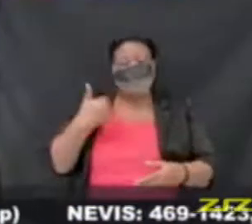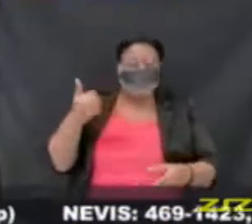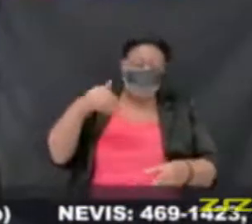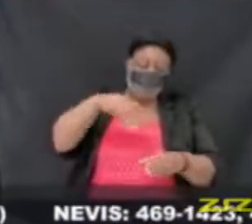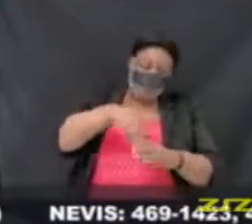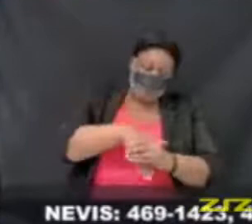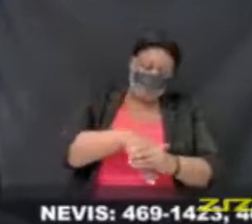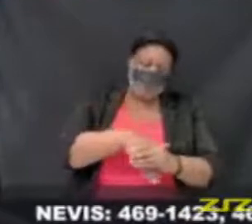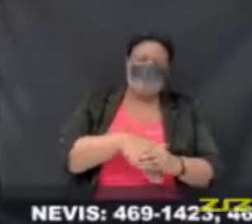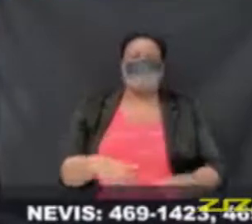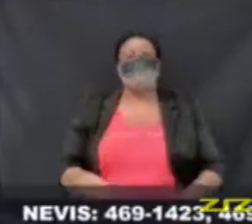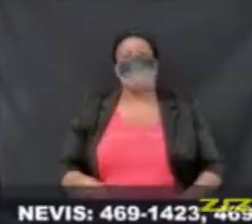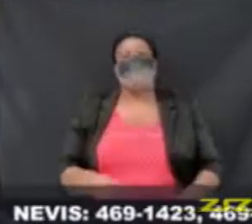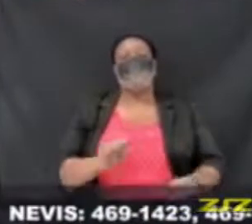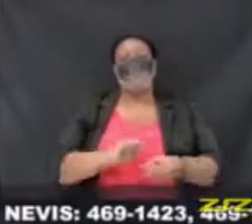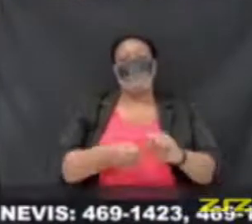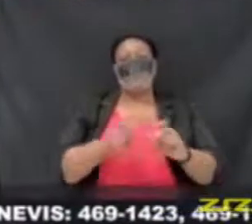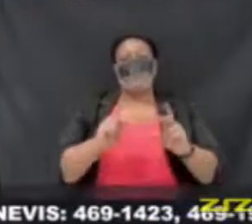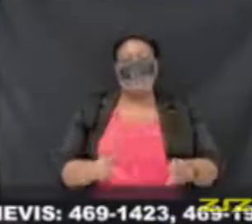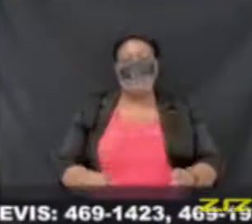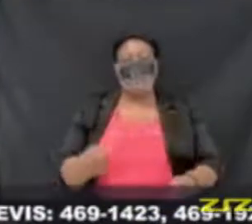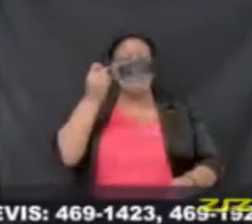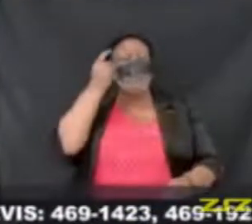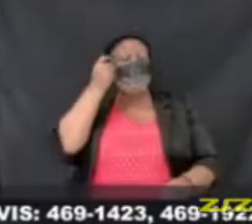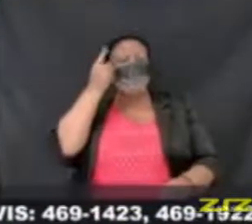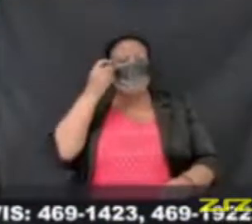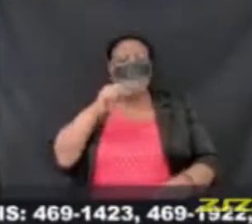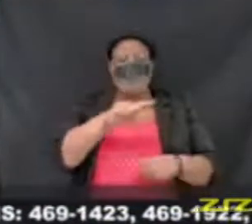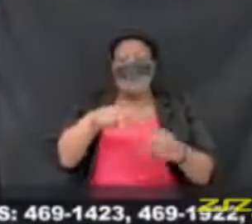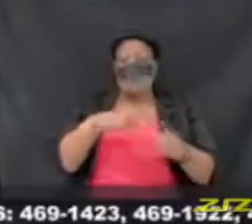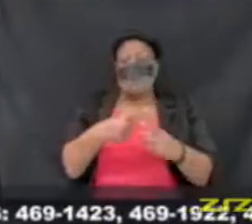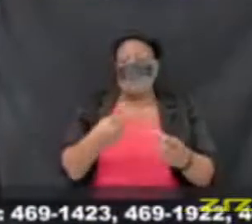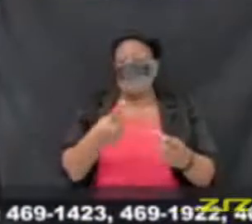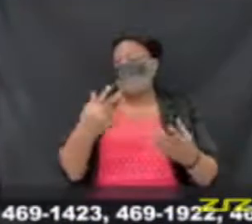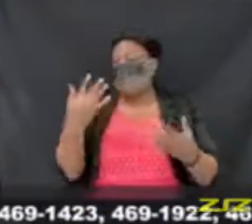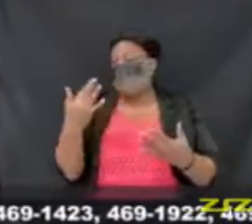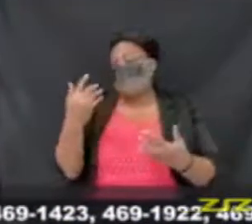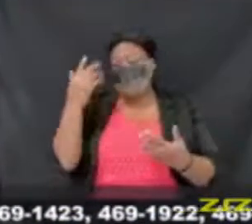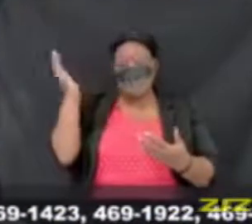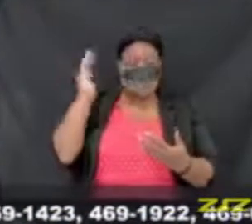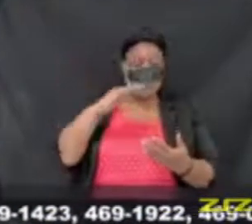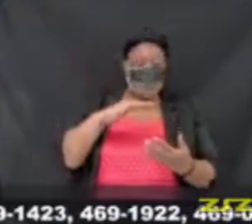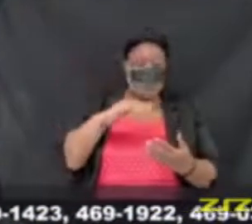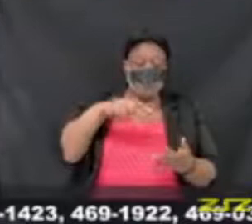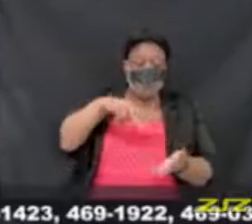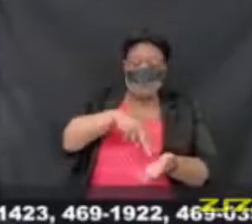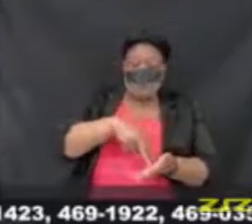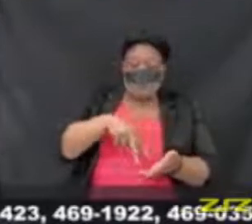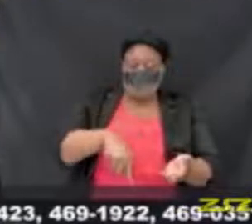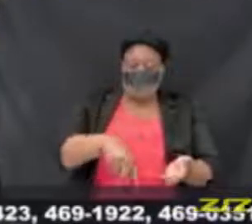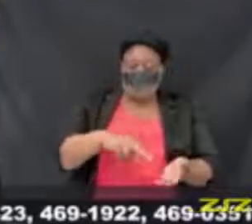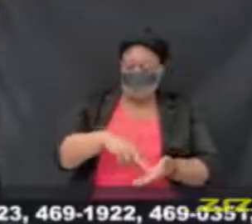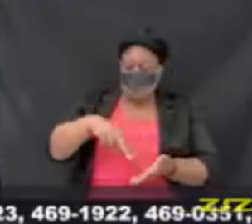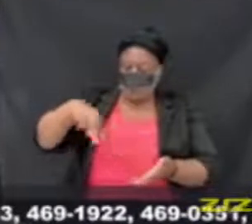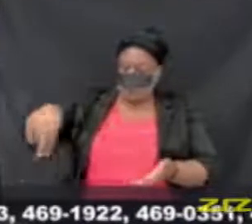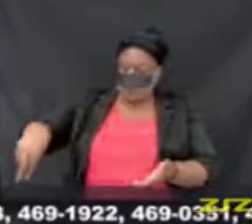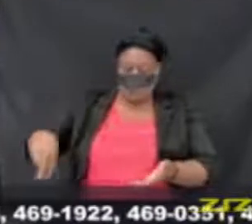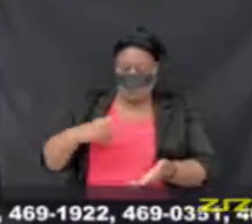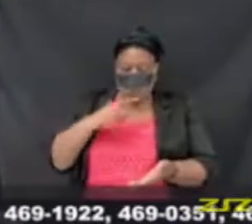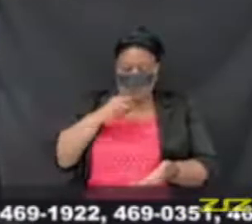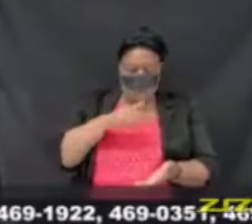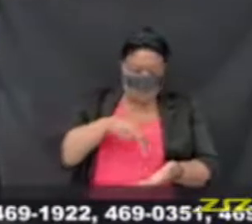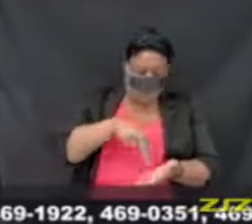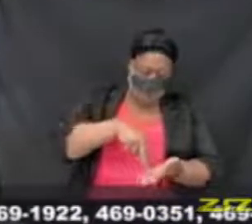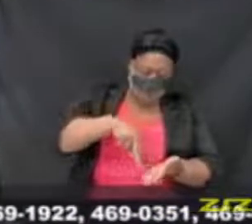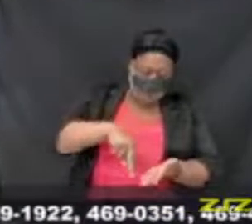where customers must stand while waiting to enter the premises. We continue to emphasize